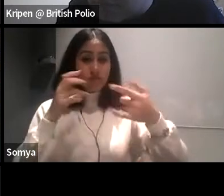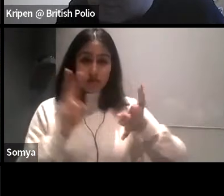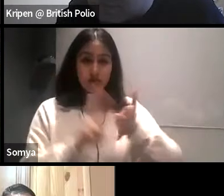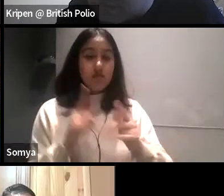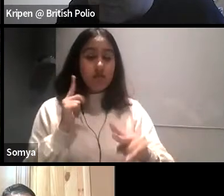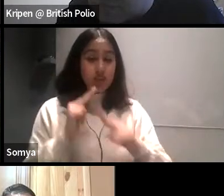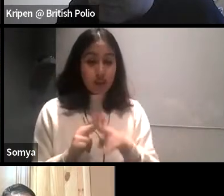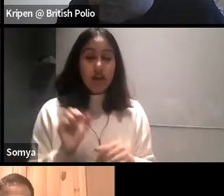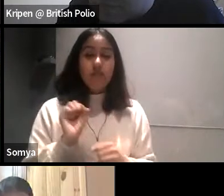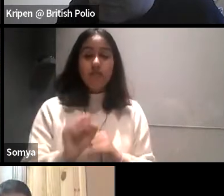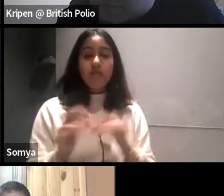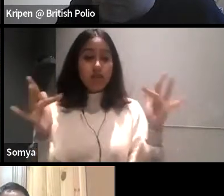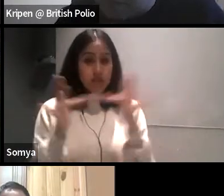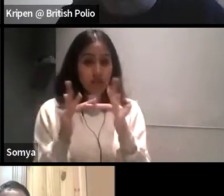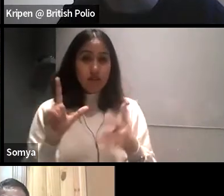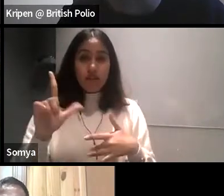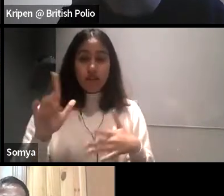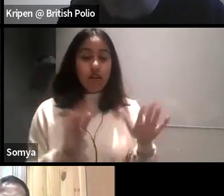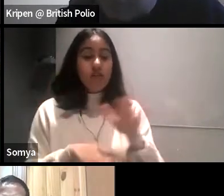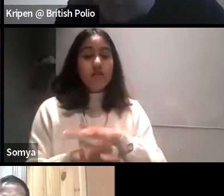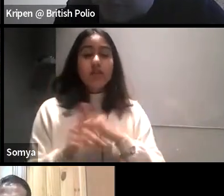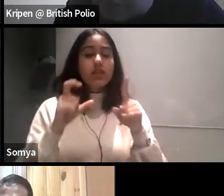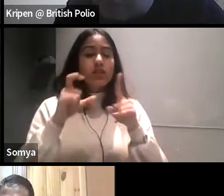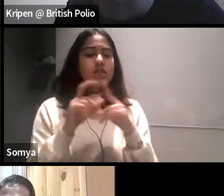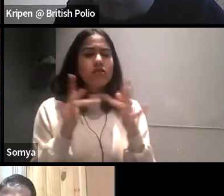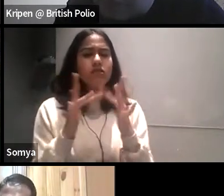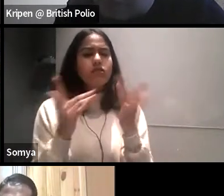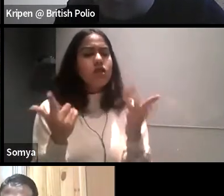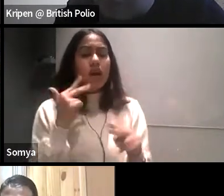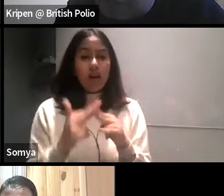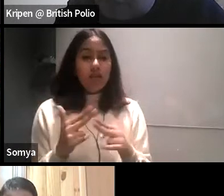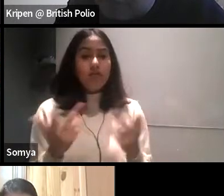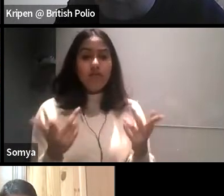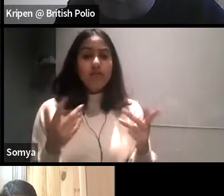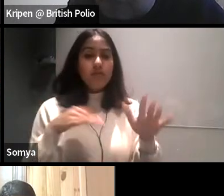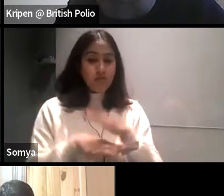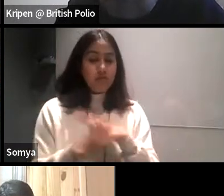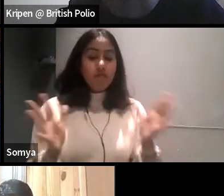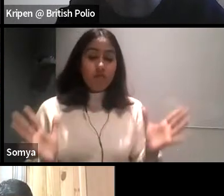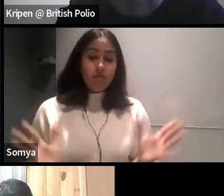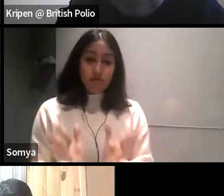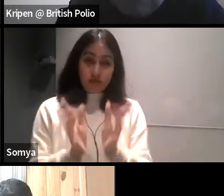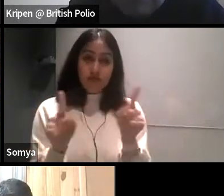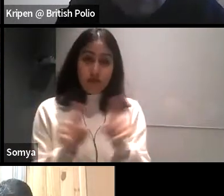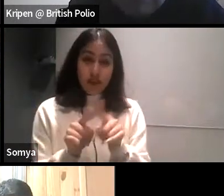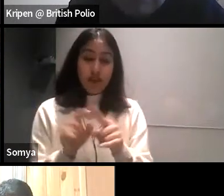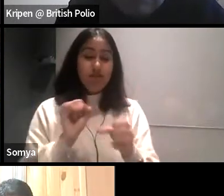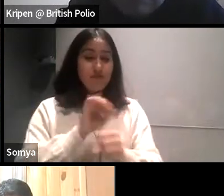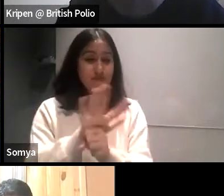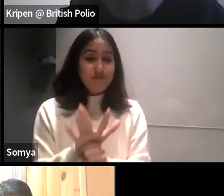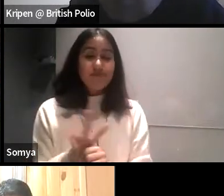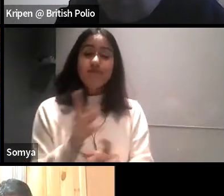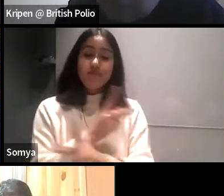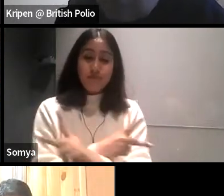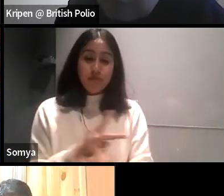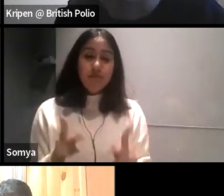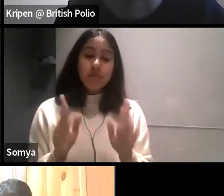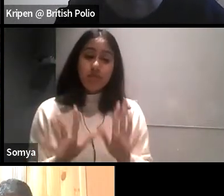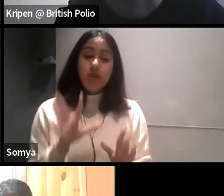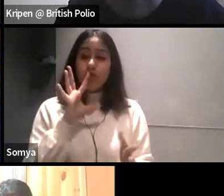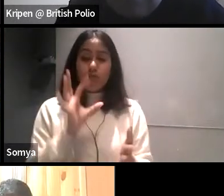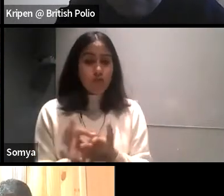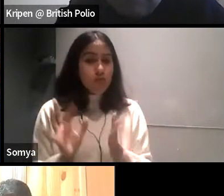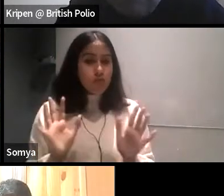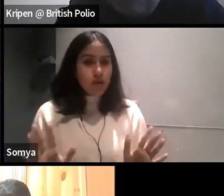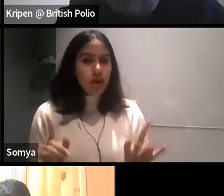hesitant to be digital, I think, but per force became digital, and this pandemic made them and ensured